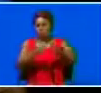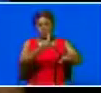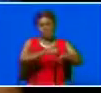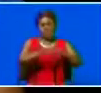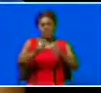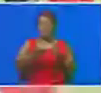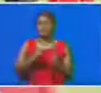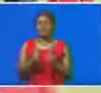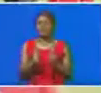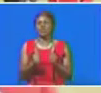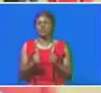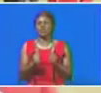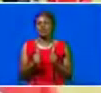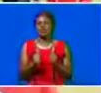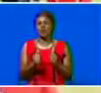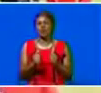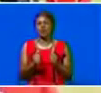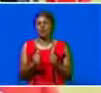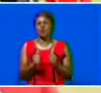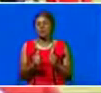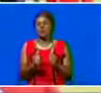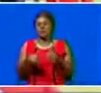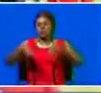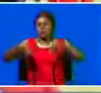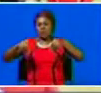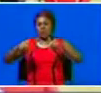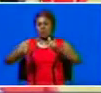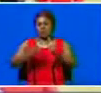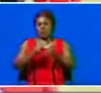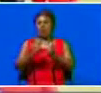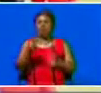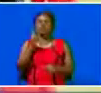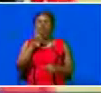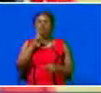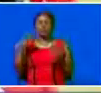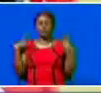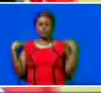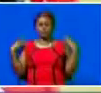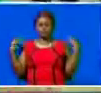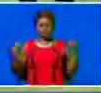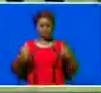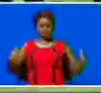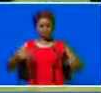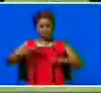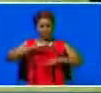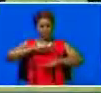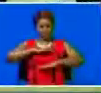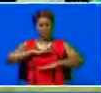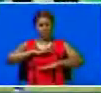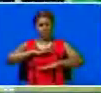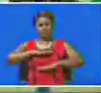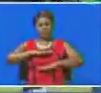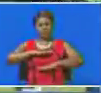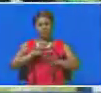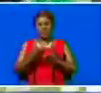hiyo. Team, in terms of the quality of the game tomorrow, you are prepared sufficiently, and this is something